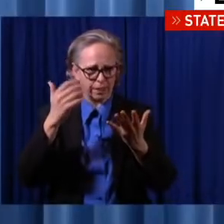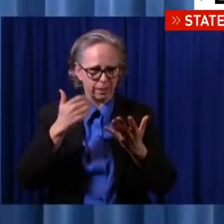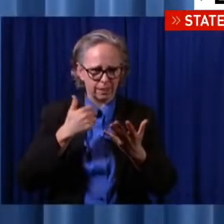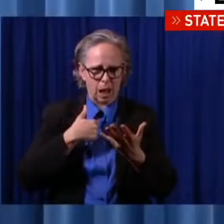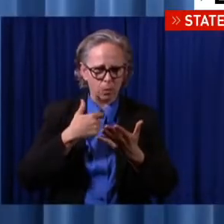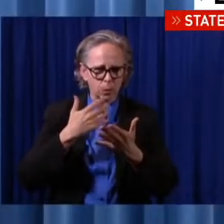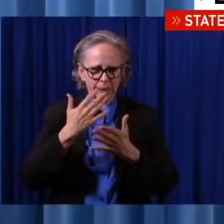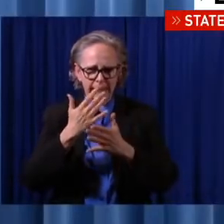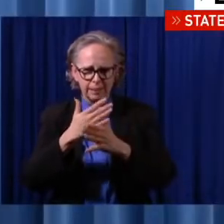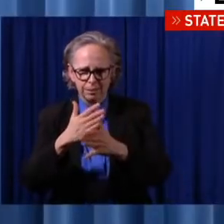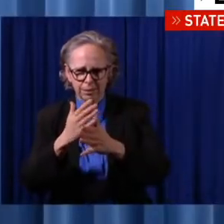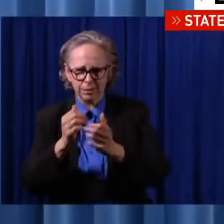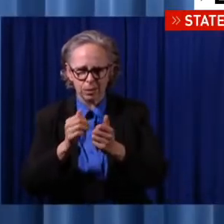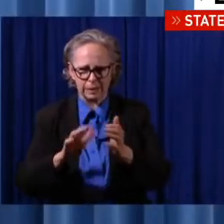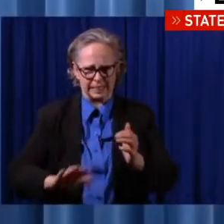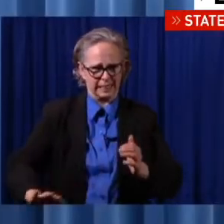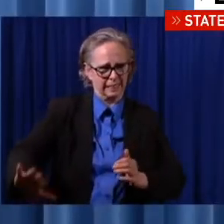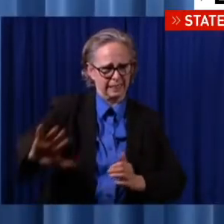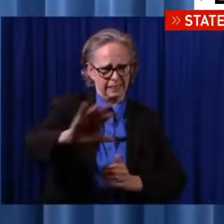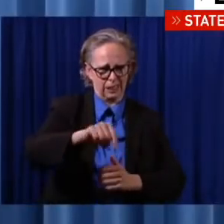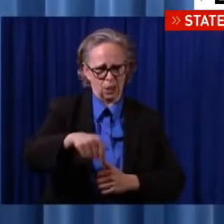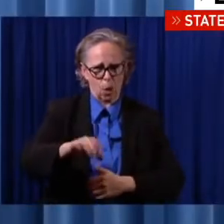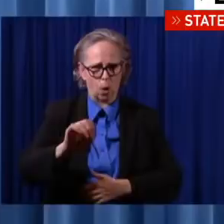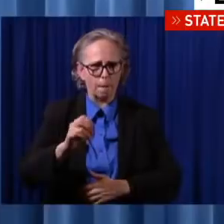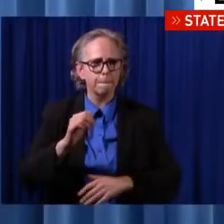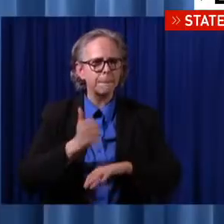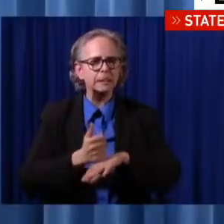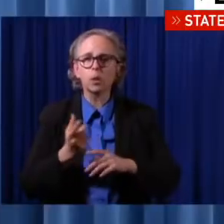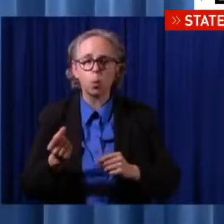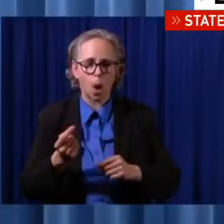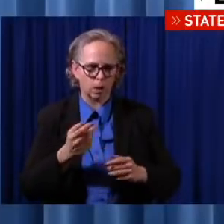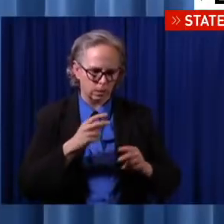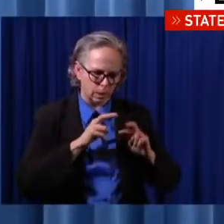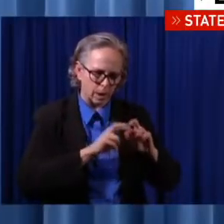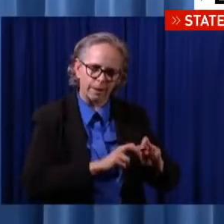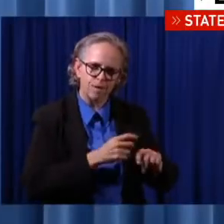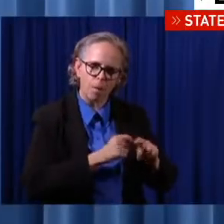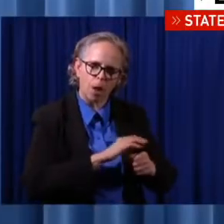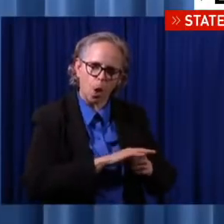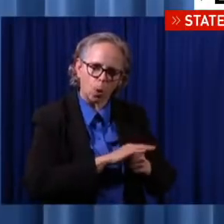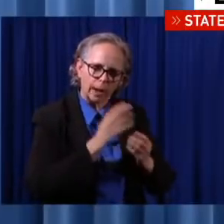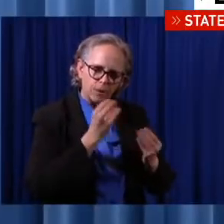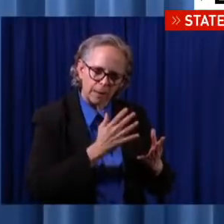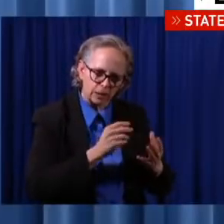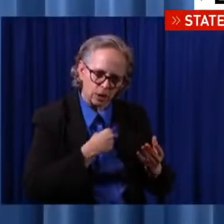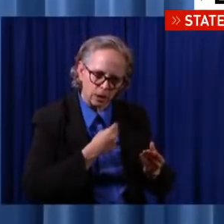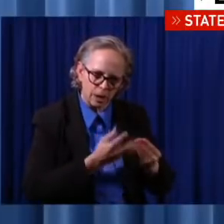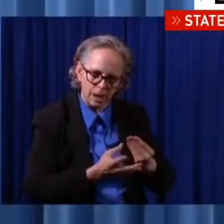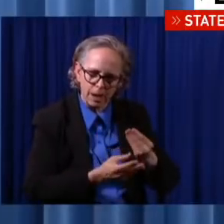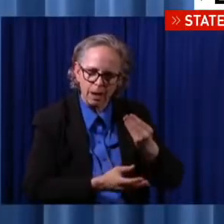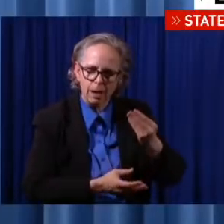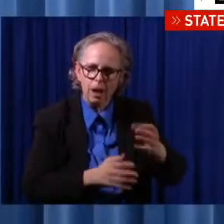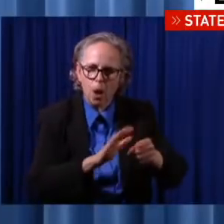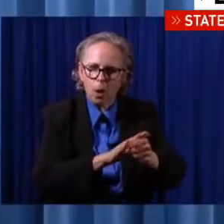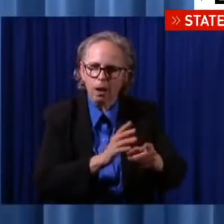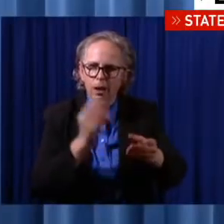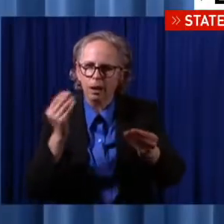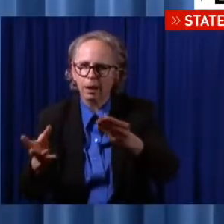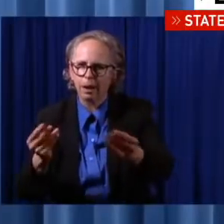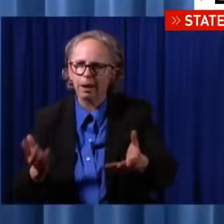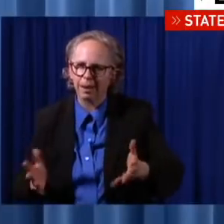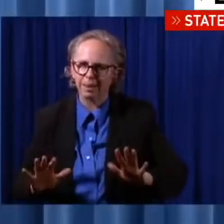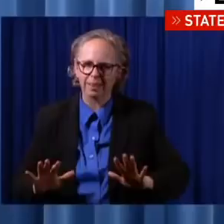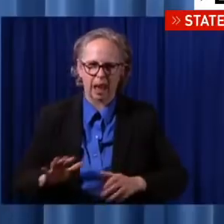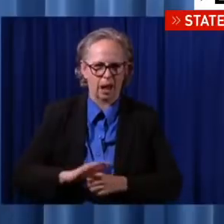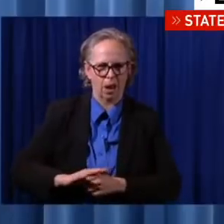information. And we are, as you start to see, we're starting to put out, we put the data up today on